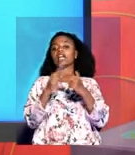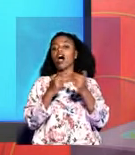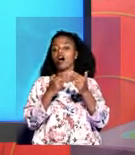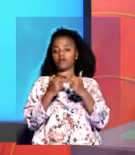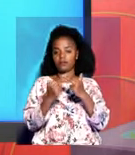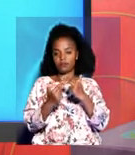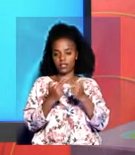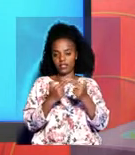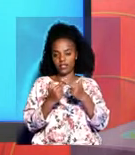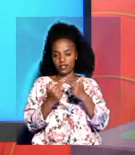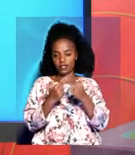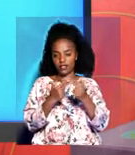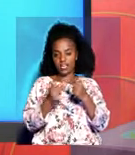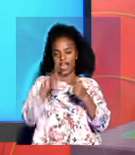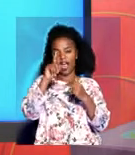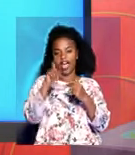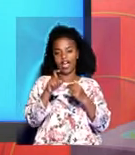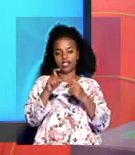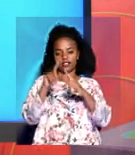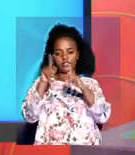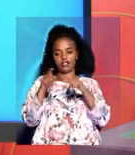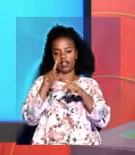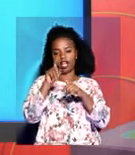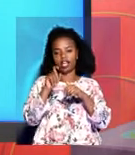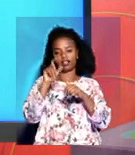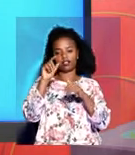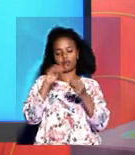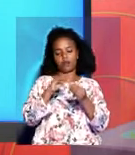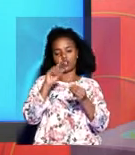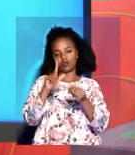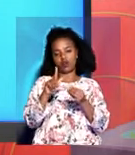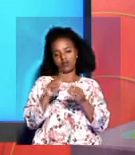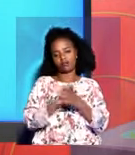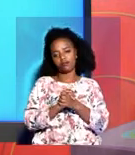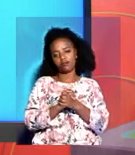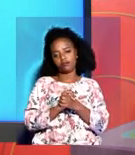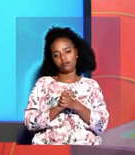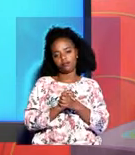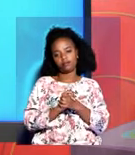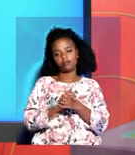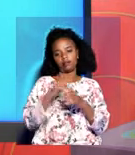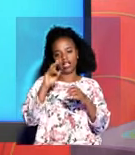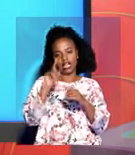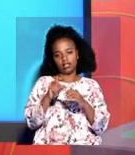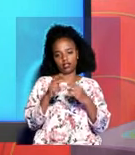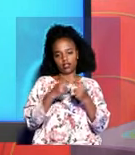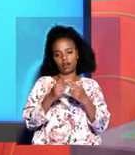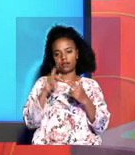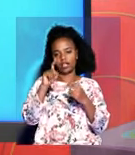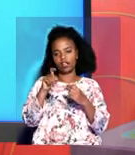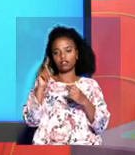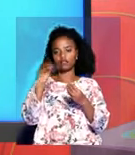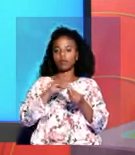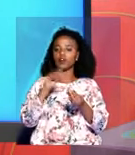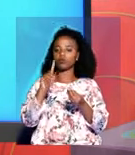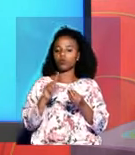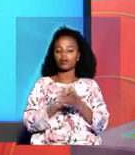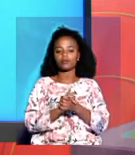will also multiplied by x times x plus 1. X times x plus